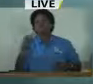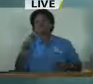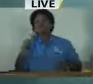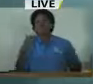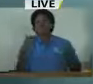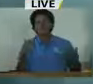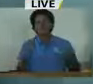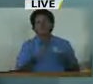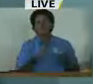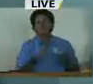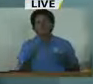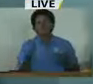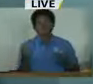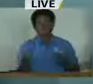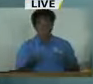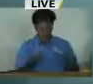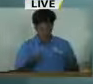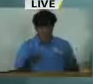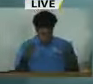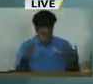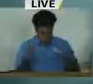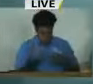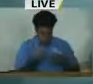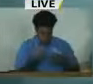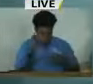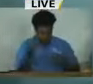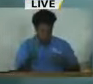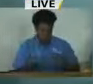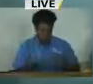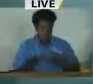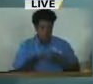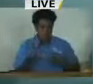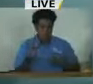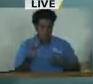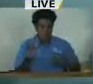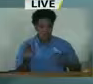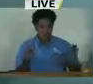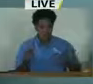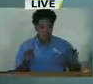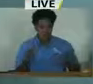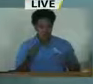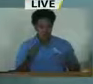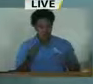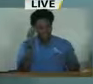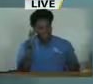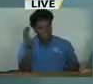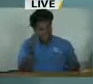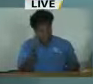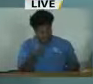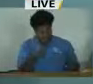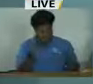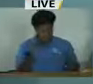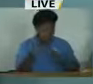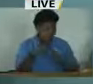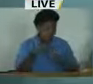are prepared to move for a suspension of that? Is this what you're